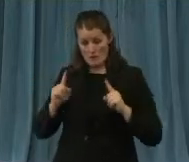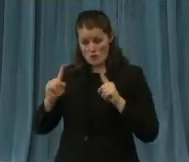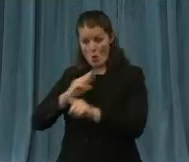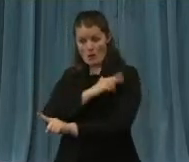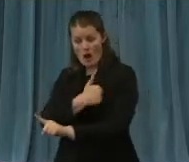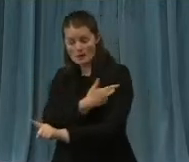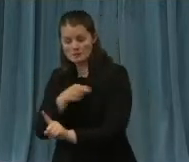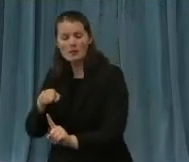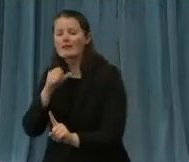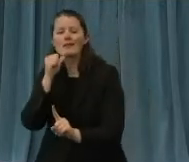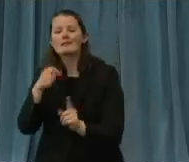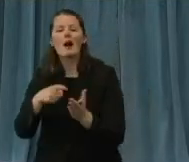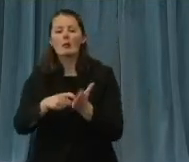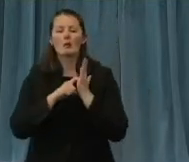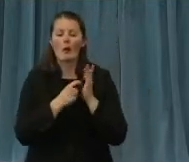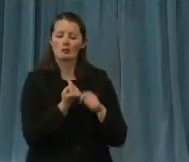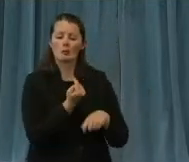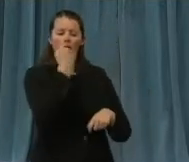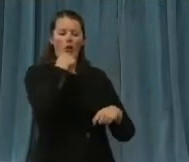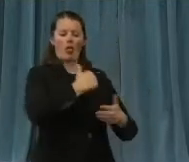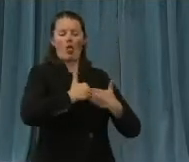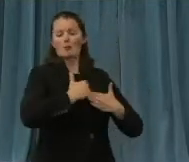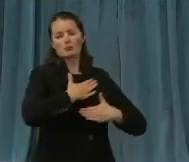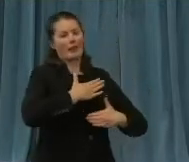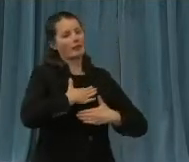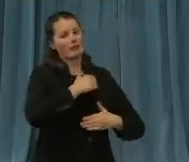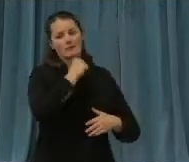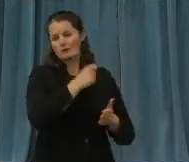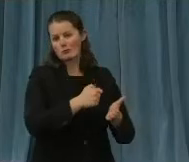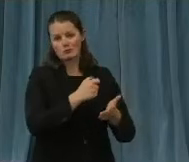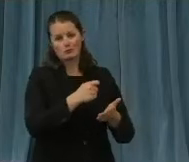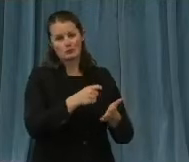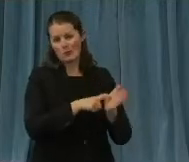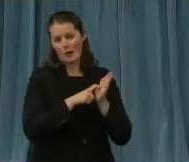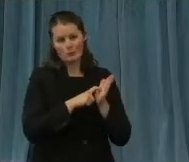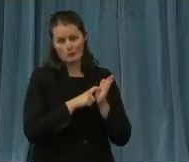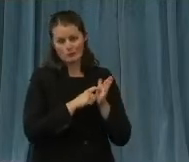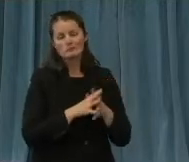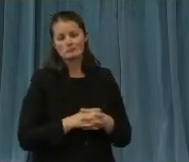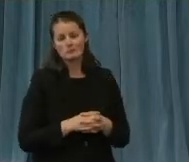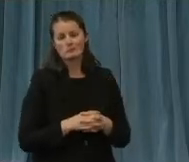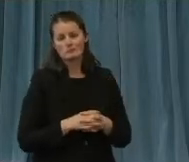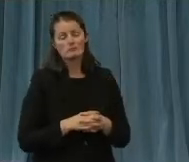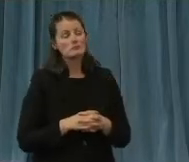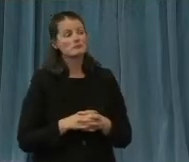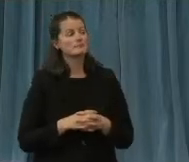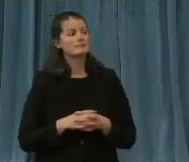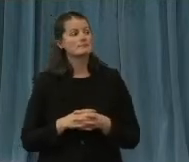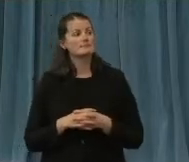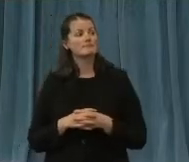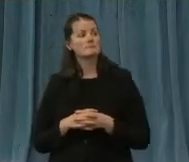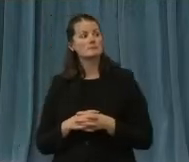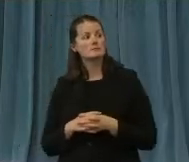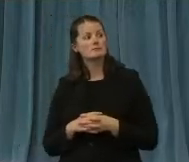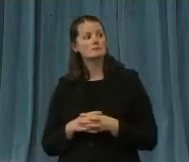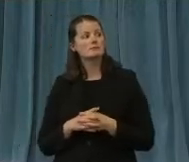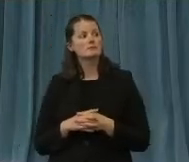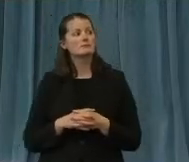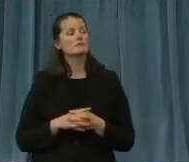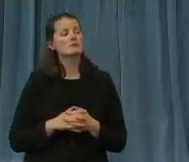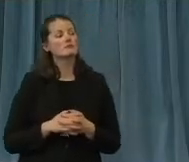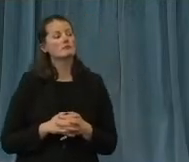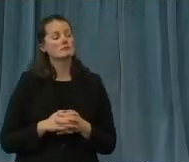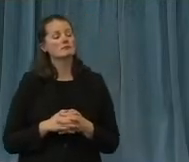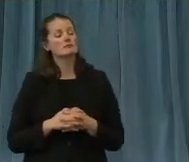mechanical ventilator to get well. So with that, next slide, please. I'd just like to state that